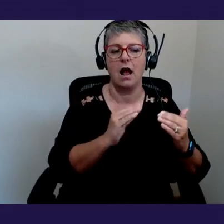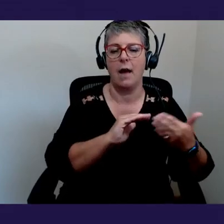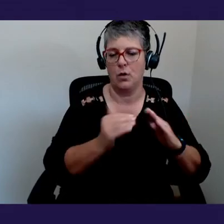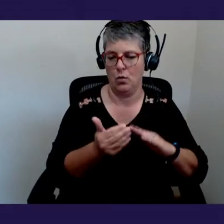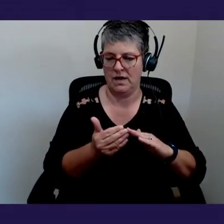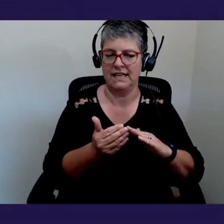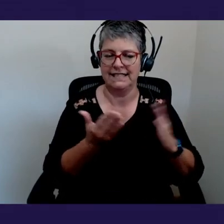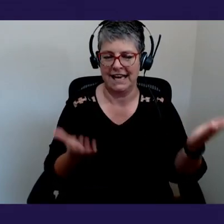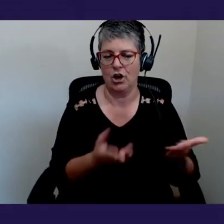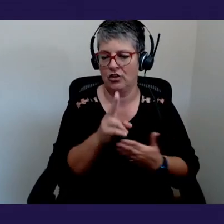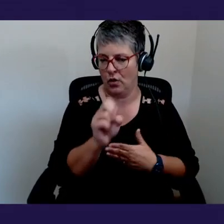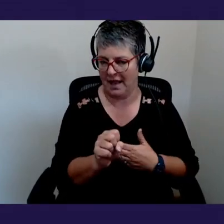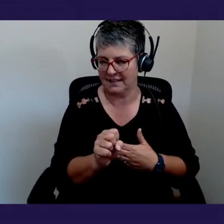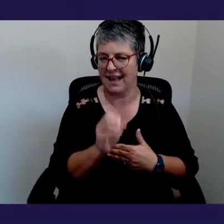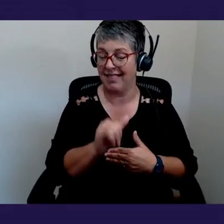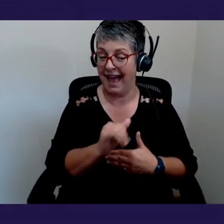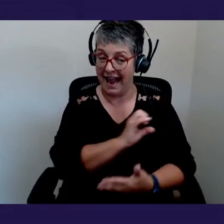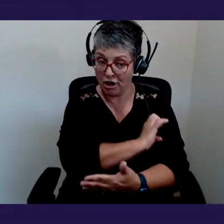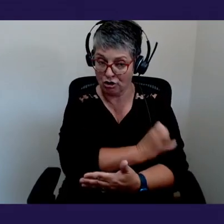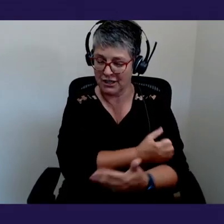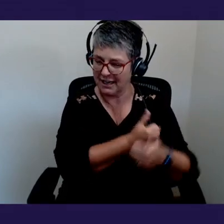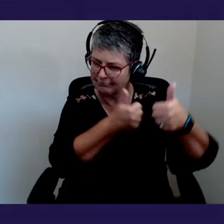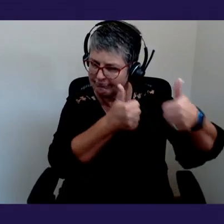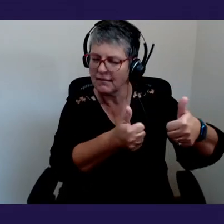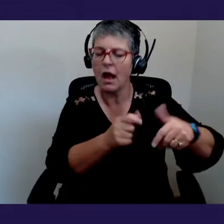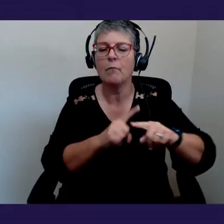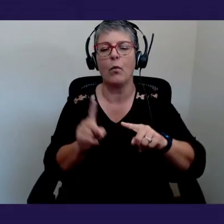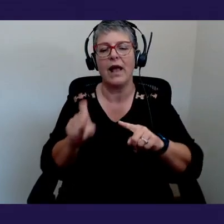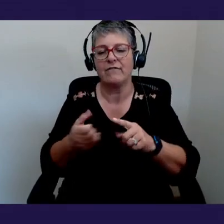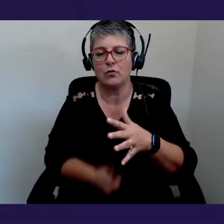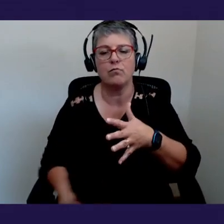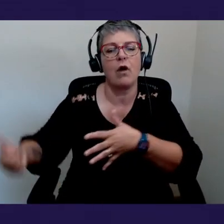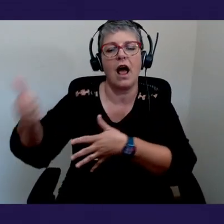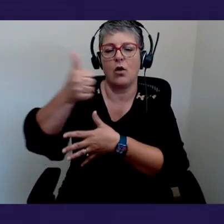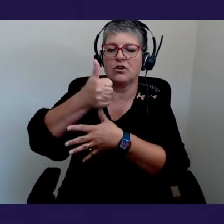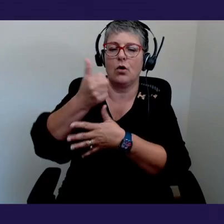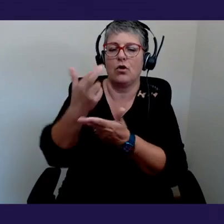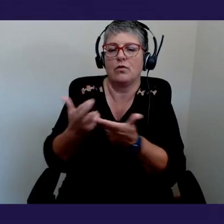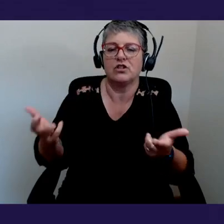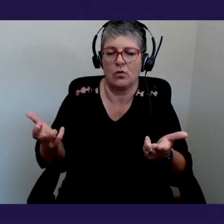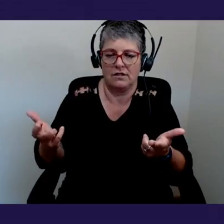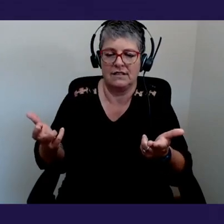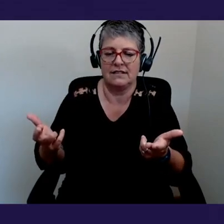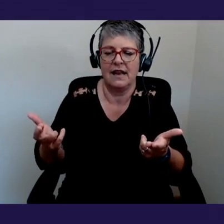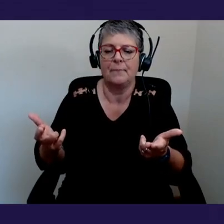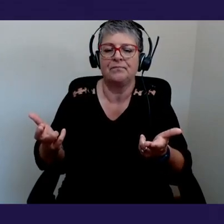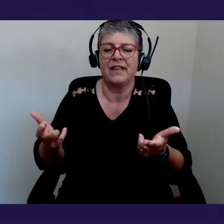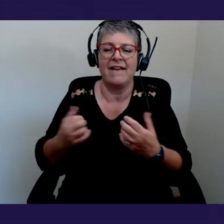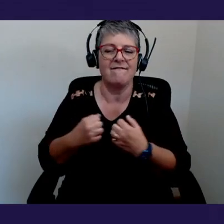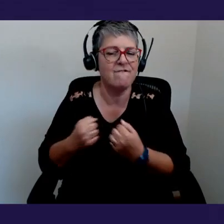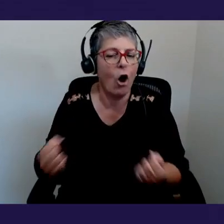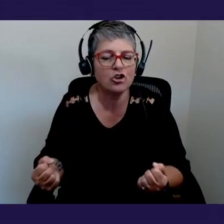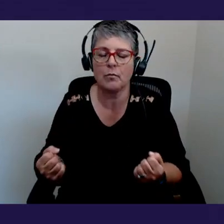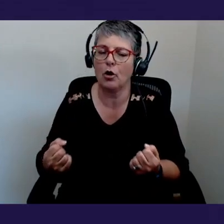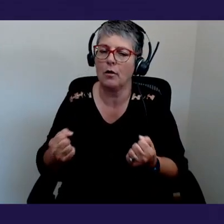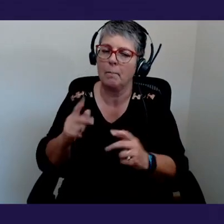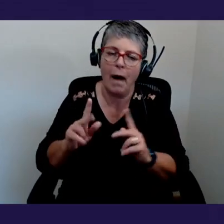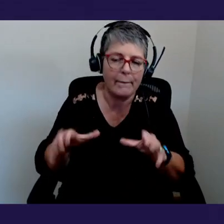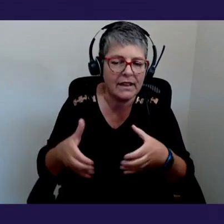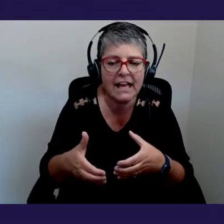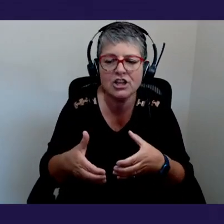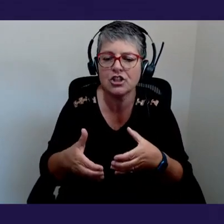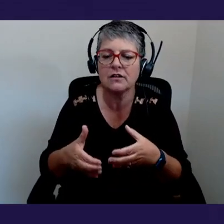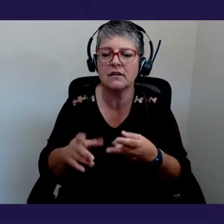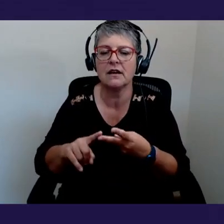we really need to be able to prioritize where resources are allocated in vulnerable populations who are most at risk of harm, most susceptible